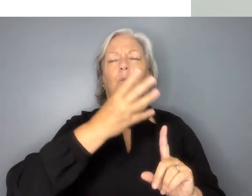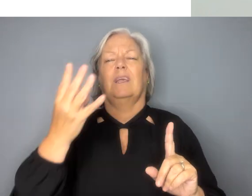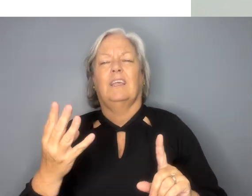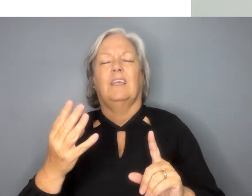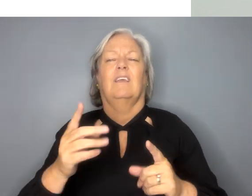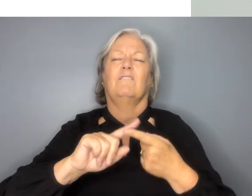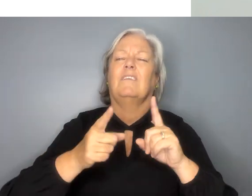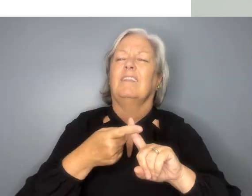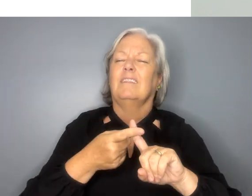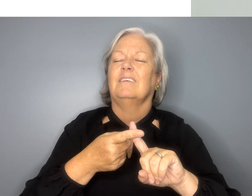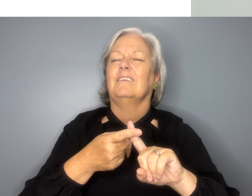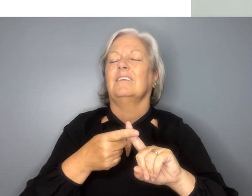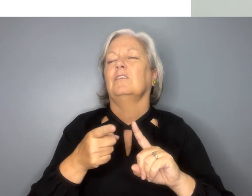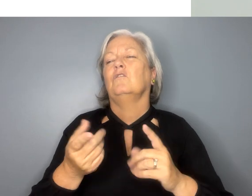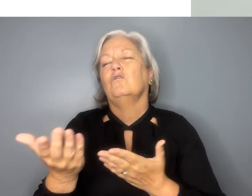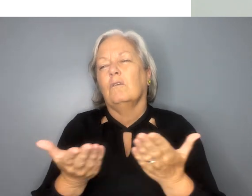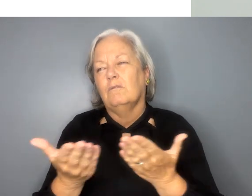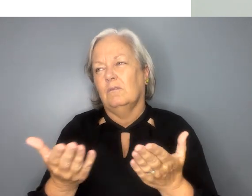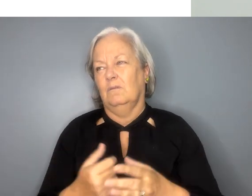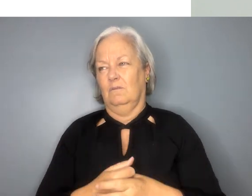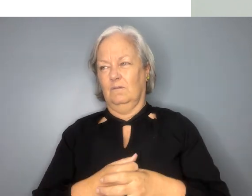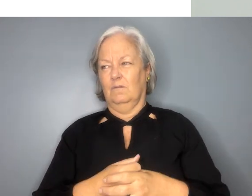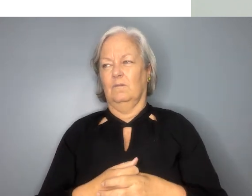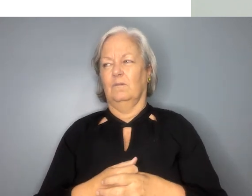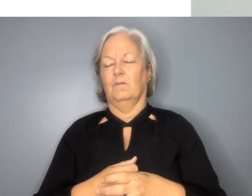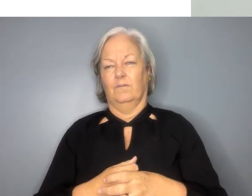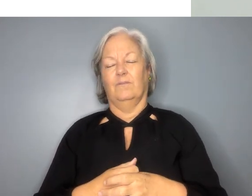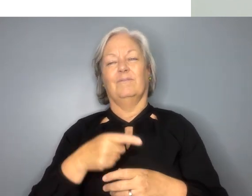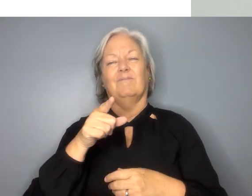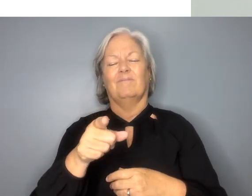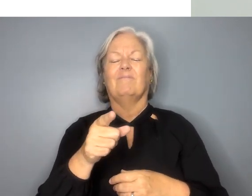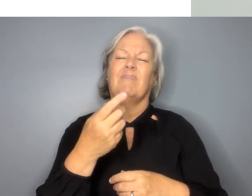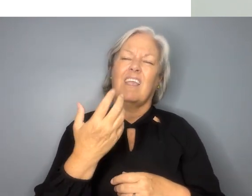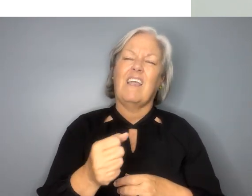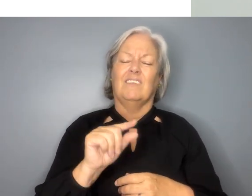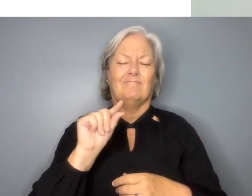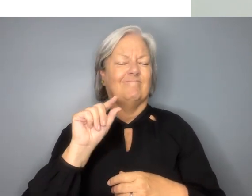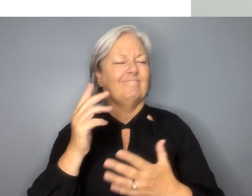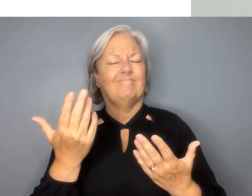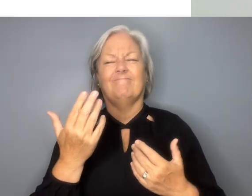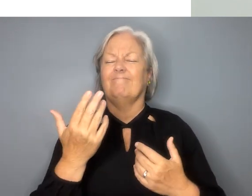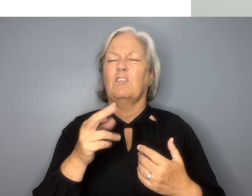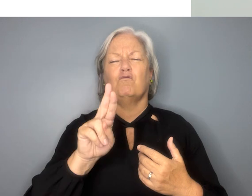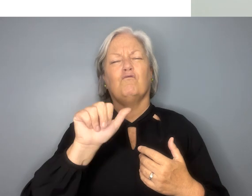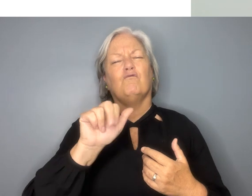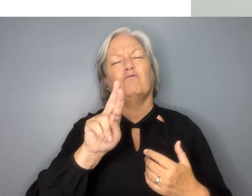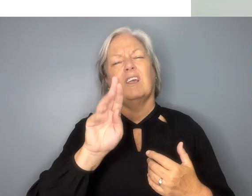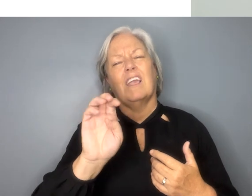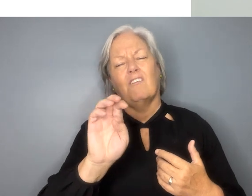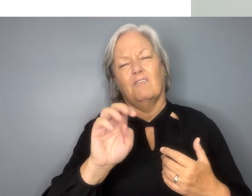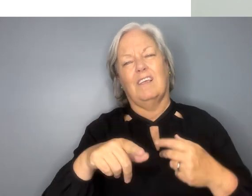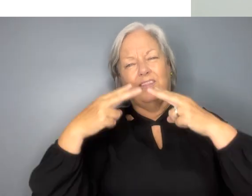people. Although these findings offer a rare analysis of the experiences of